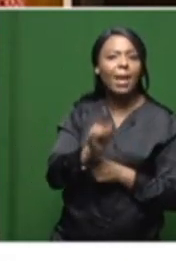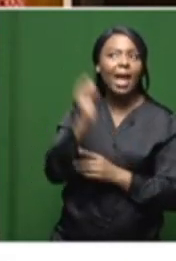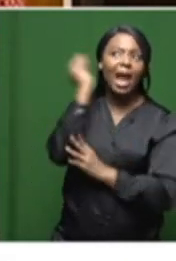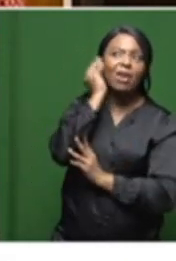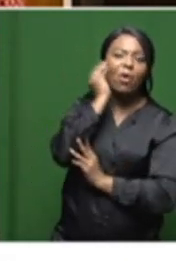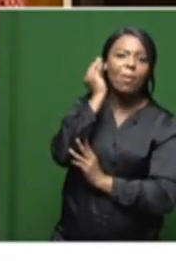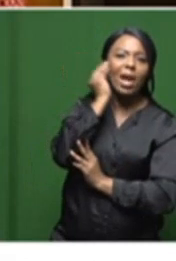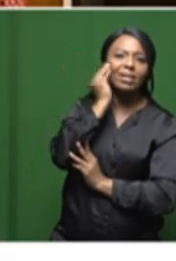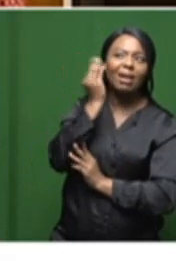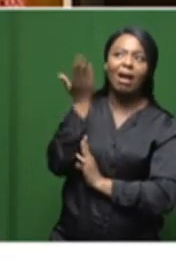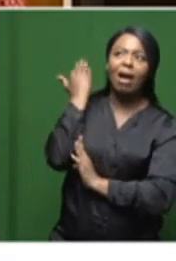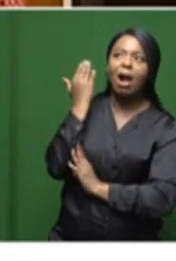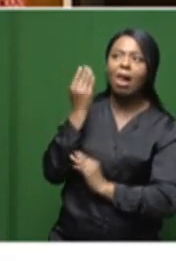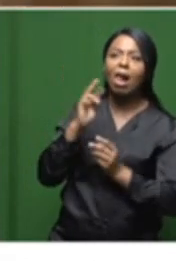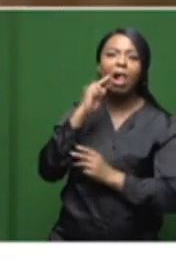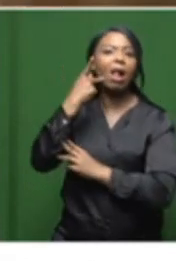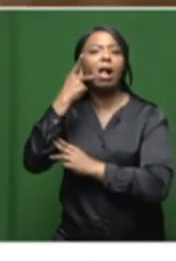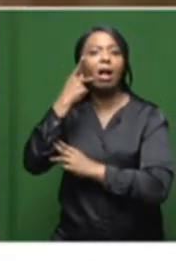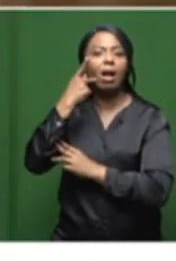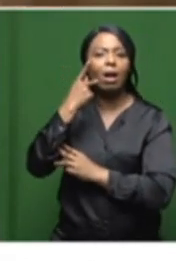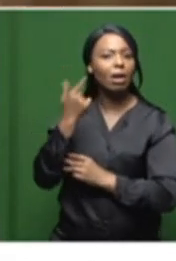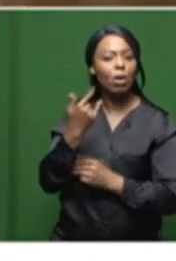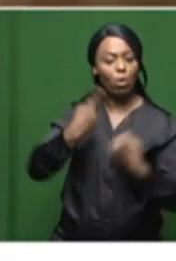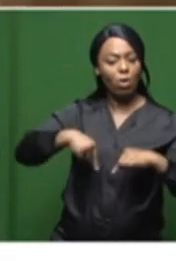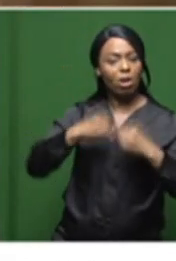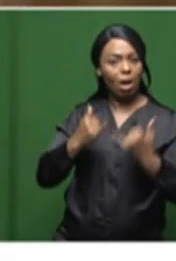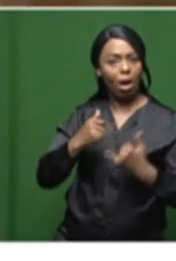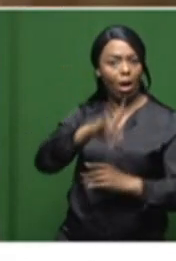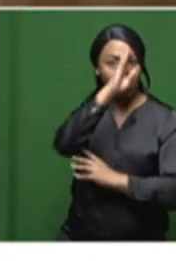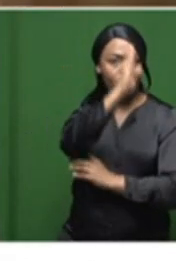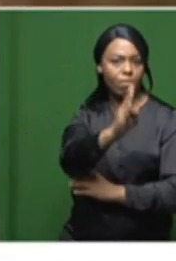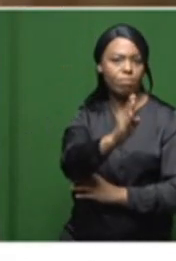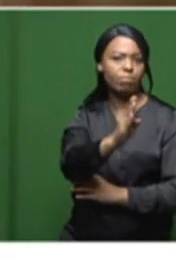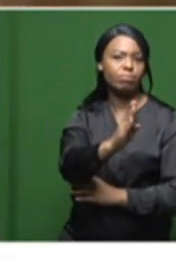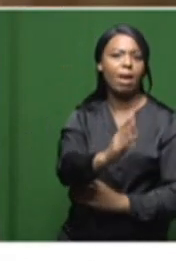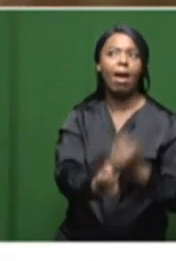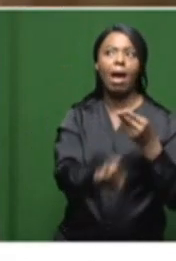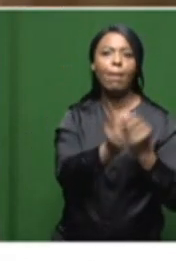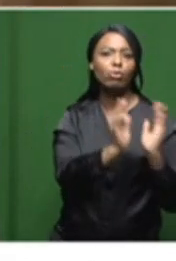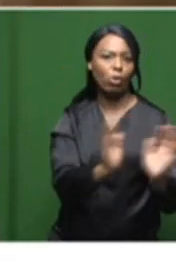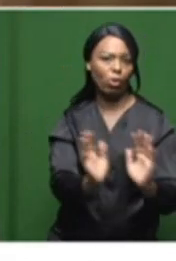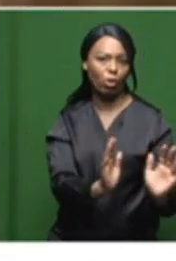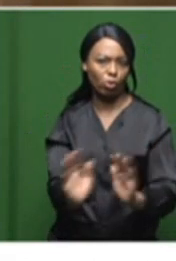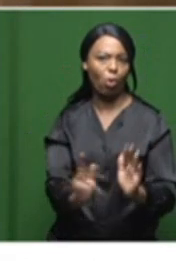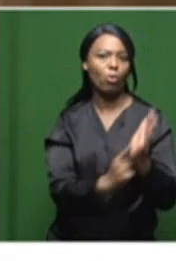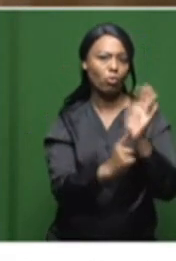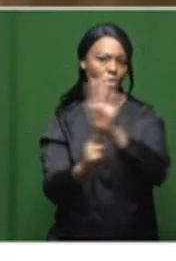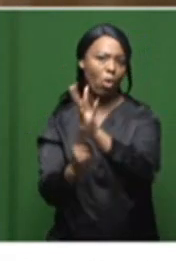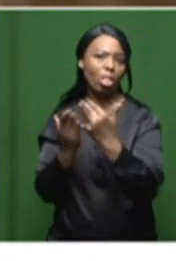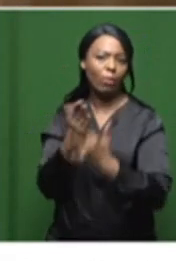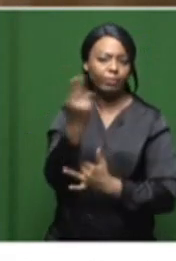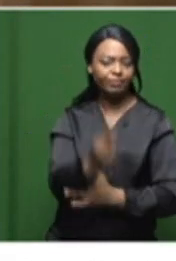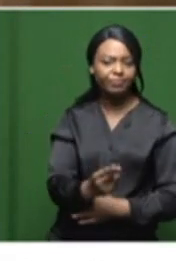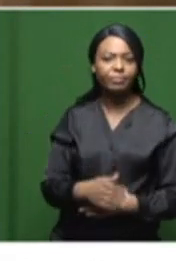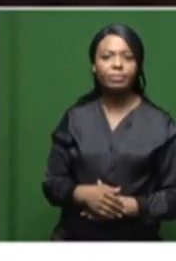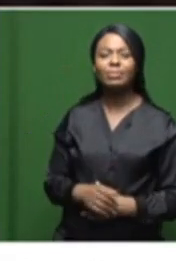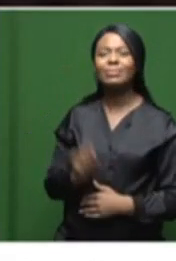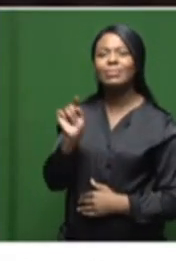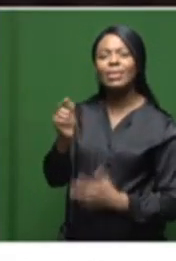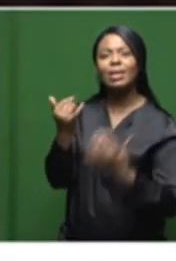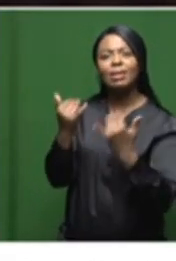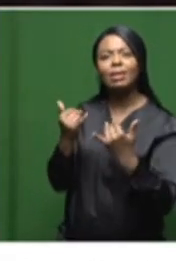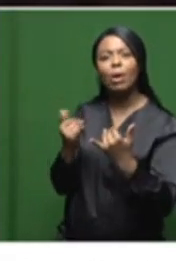what only ever happened. You also worked with a furniture and homeware retailer to put this exhibition together,